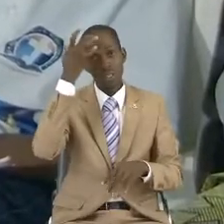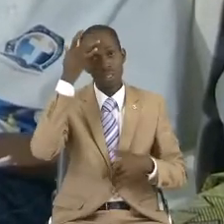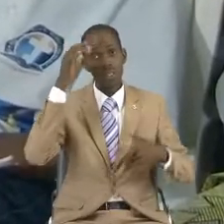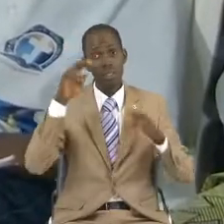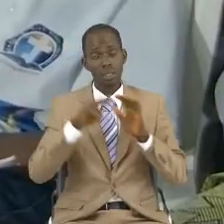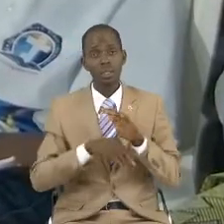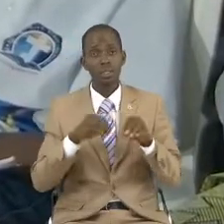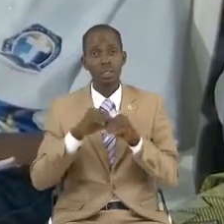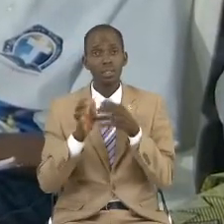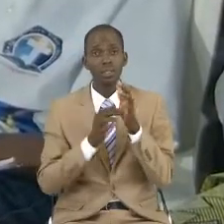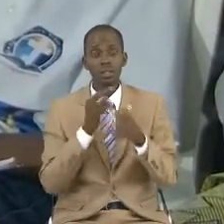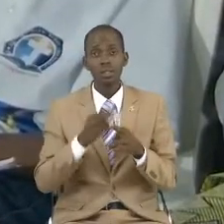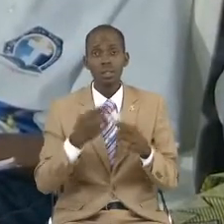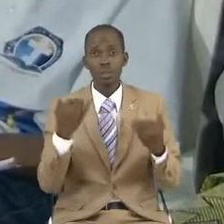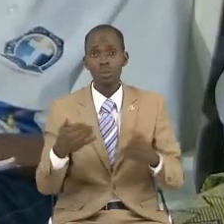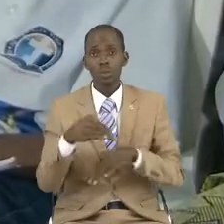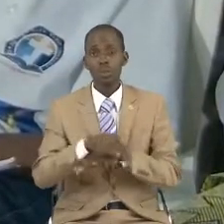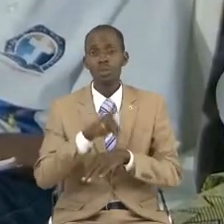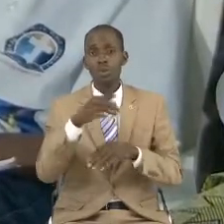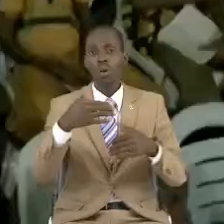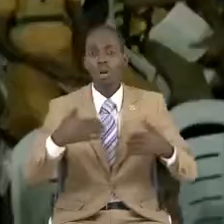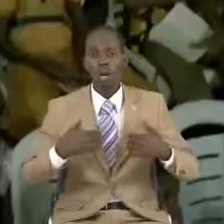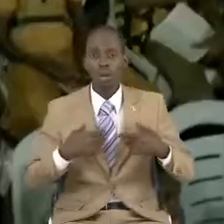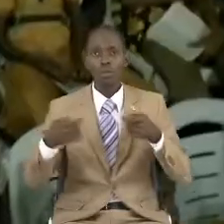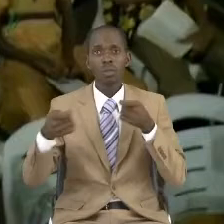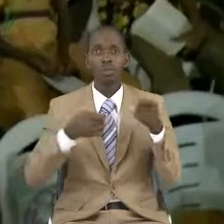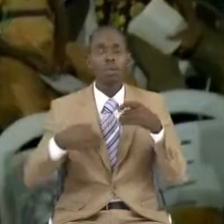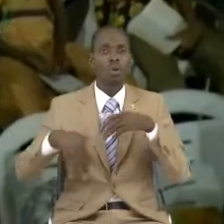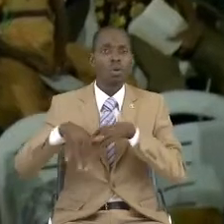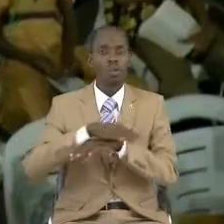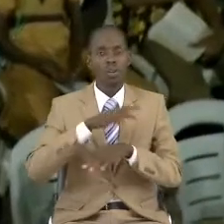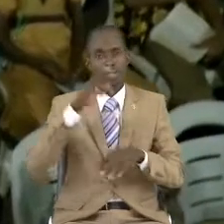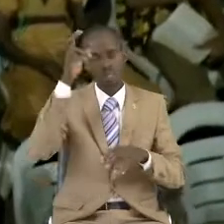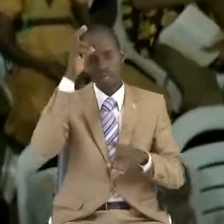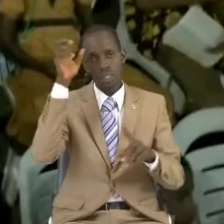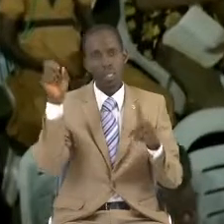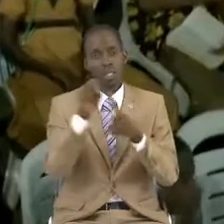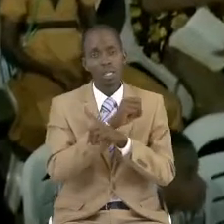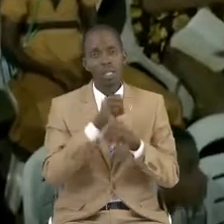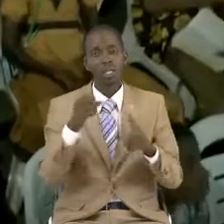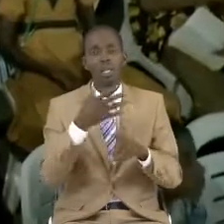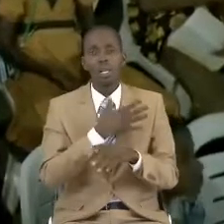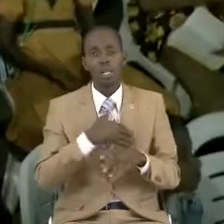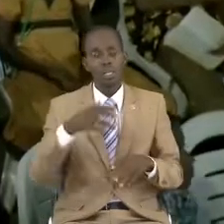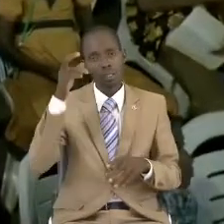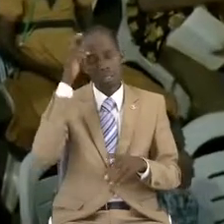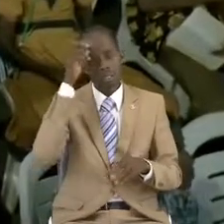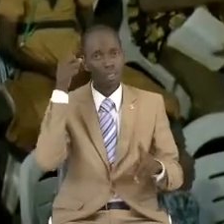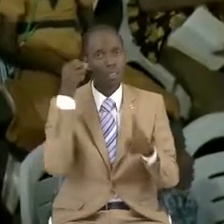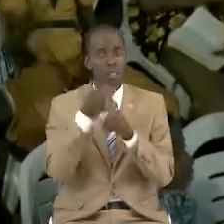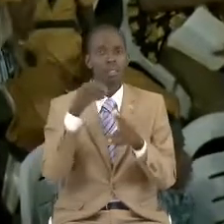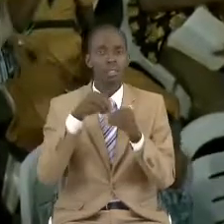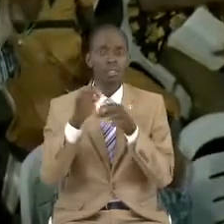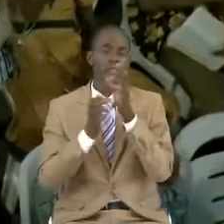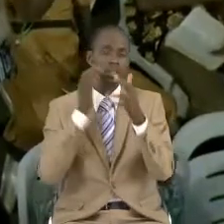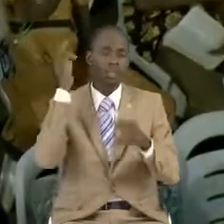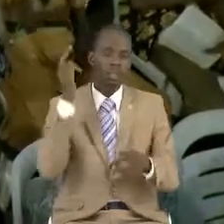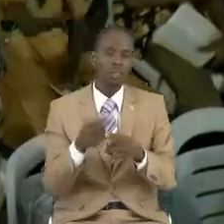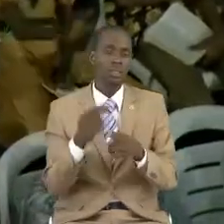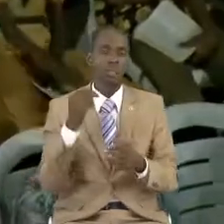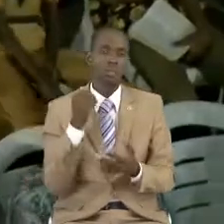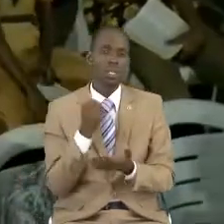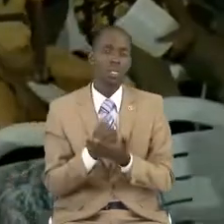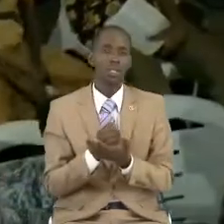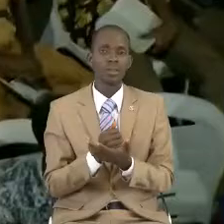dominion over every satanic attack and satanic affliction in jesus name